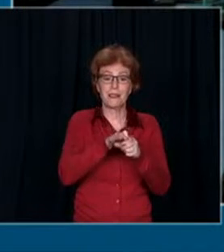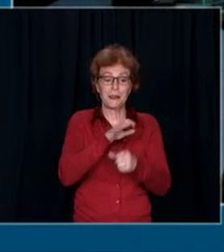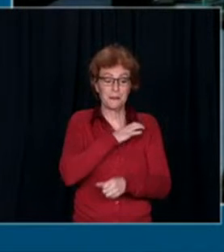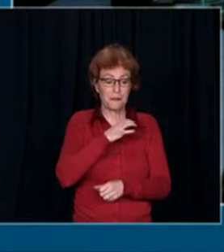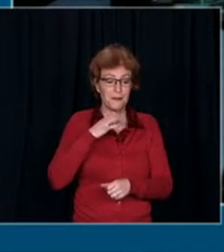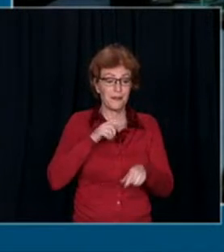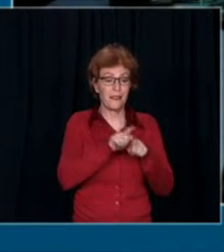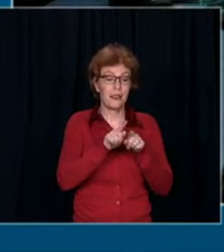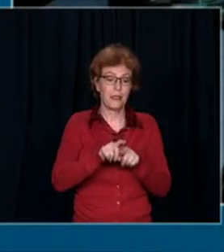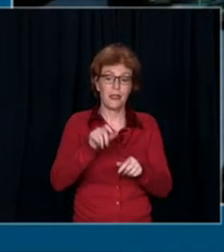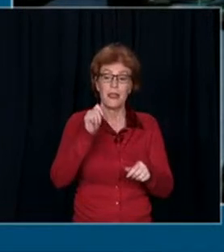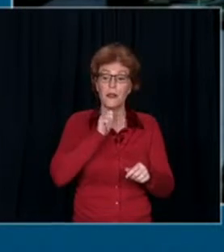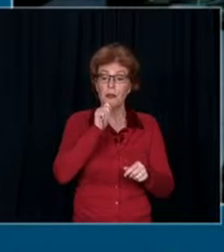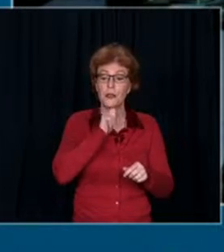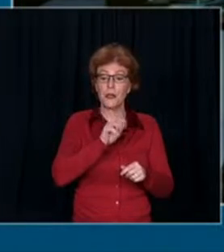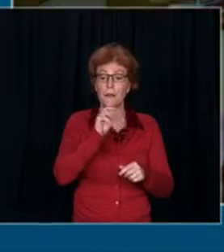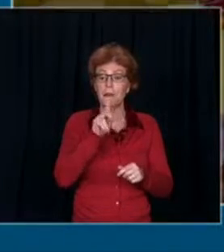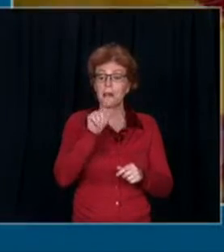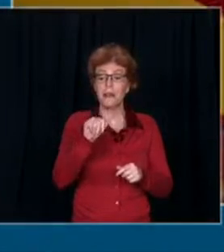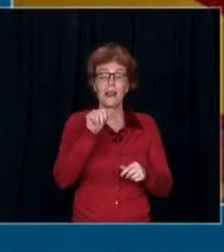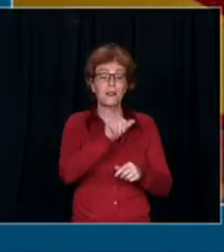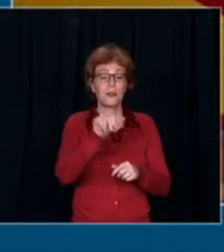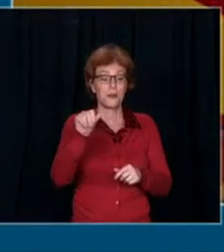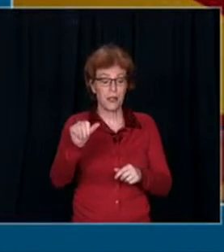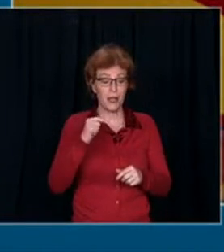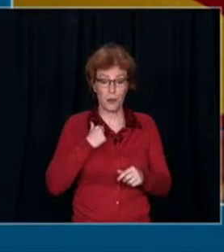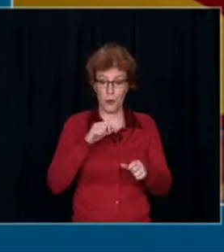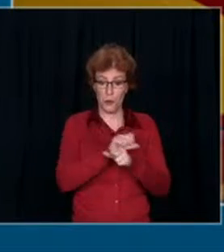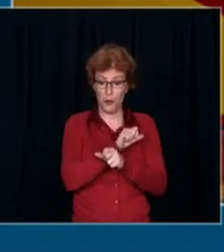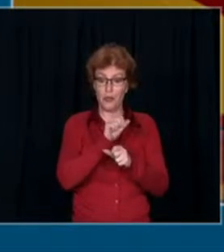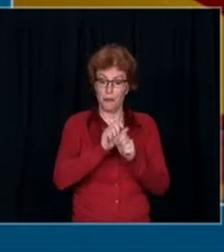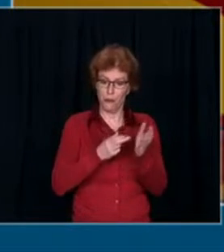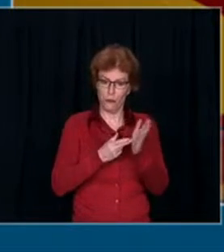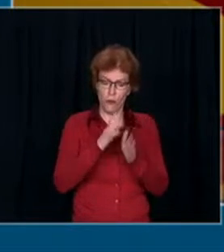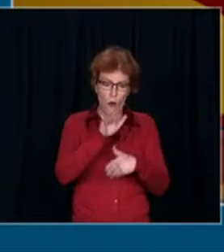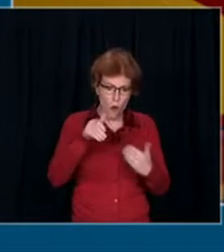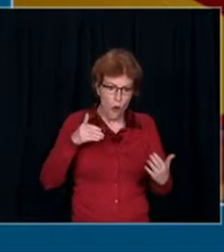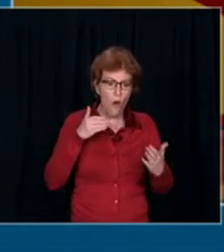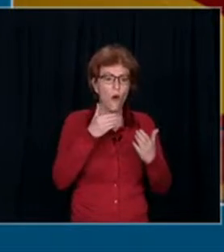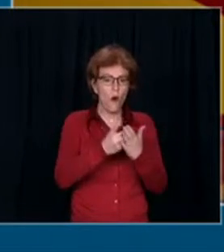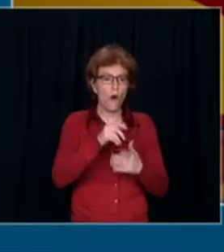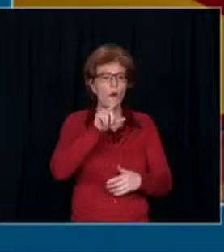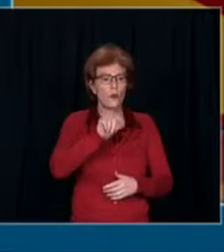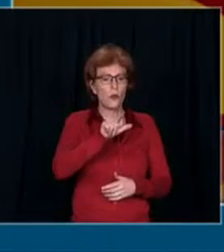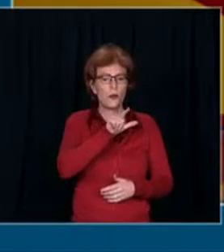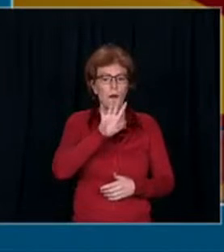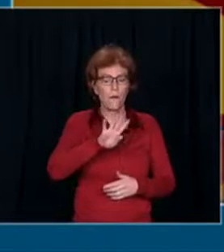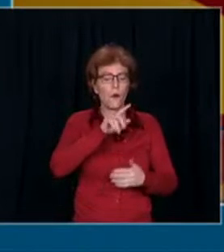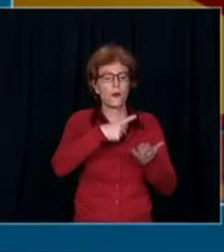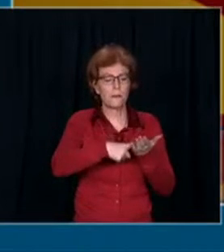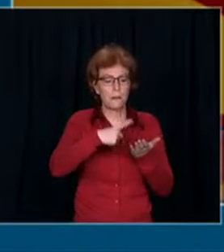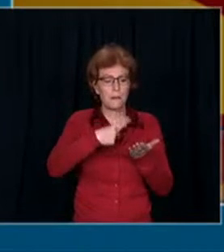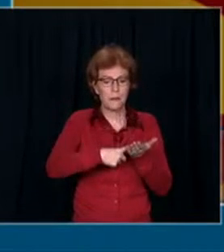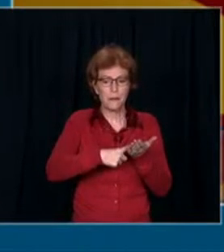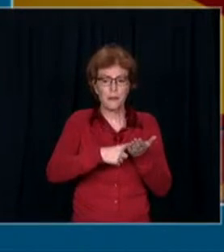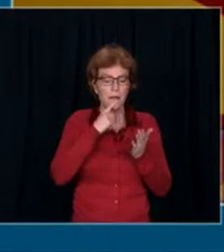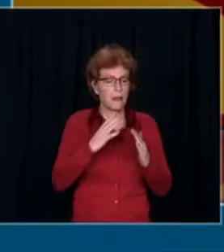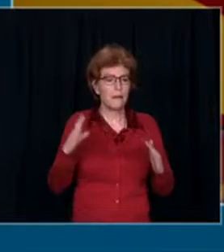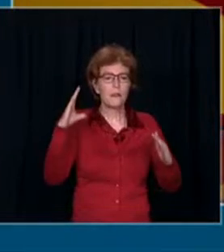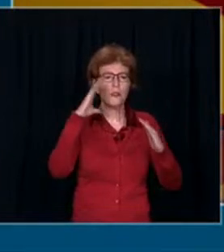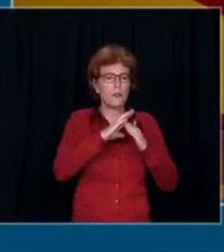Commission and the Arizona Media Association, we are working to make sure all 2024 debates are the